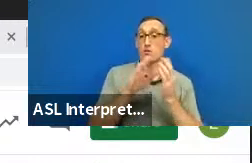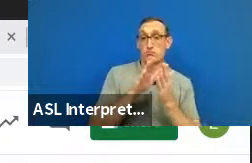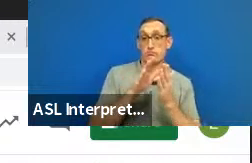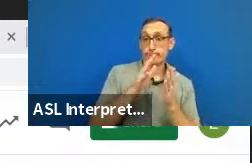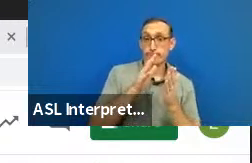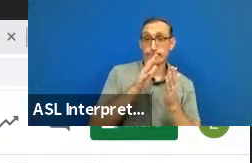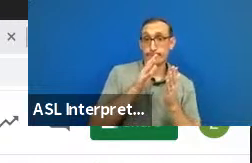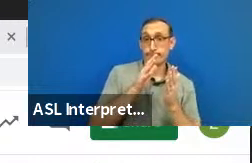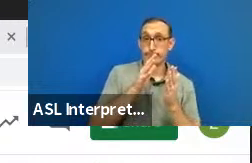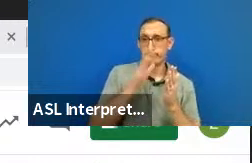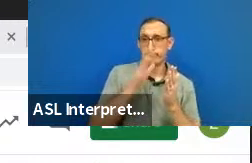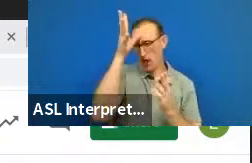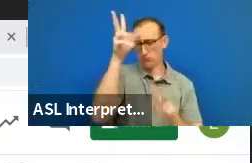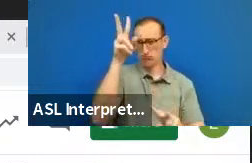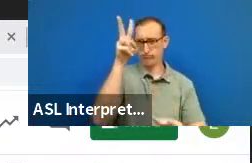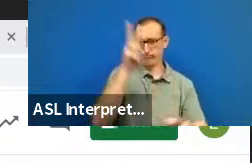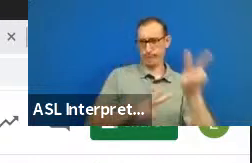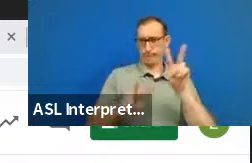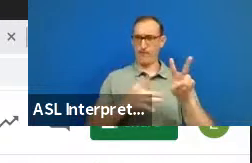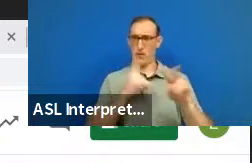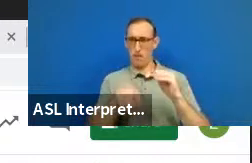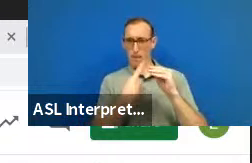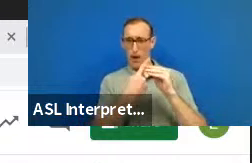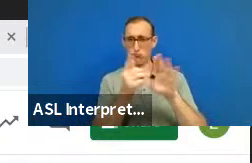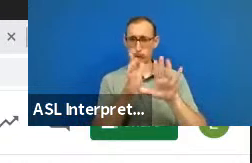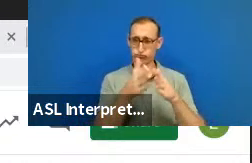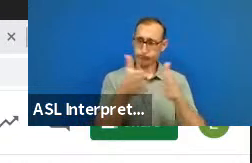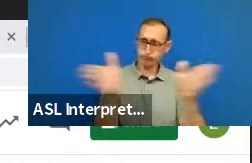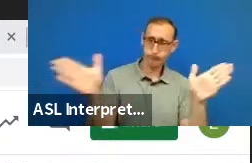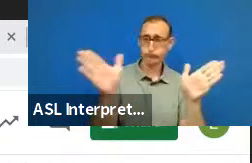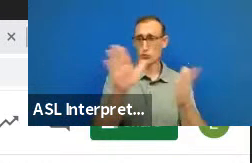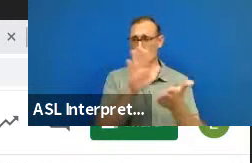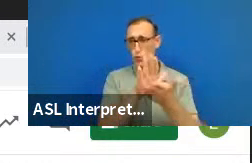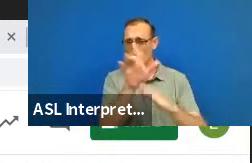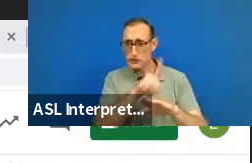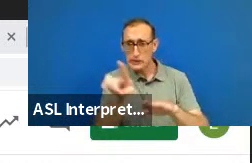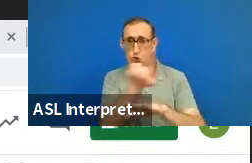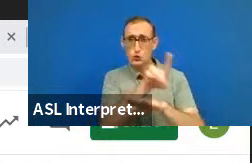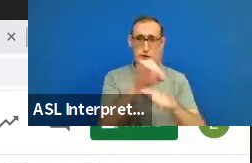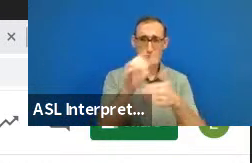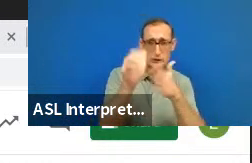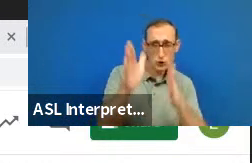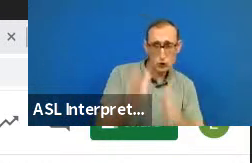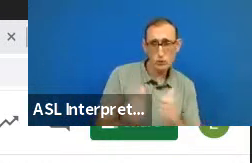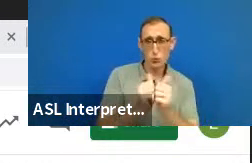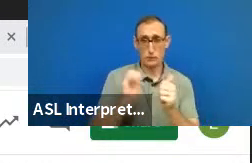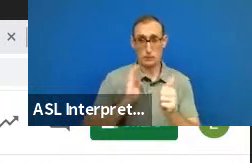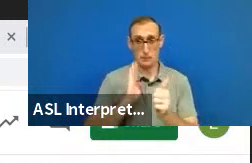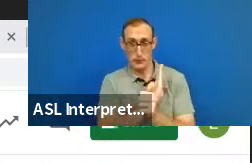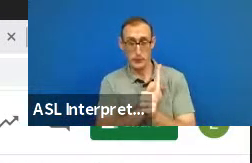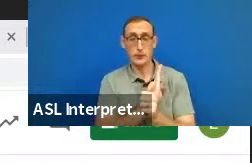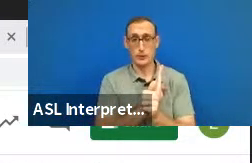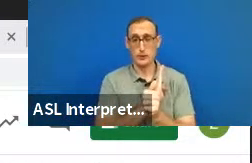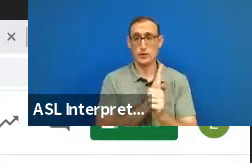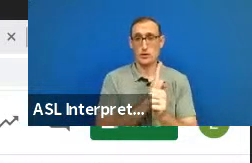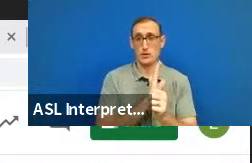at leadership of you know, with the school board? I mean, I think there's a lot of directions you could go to, but I'm trying